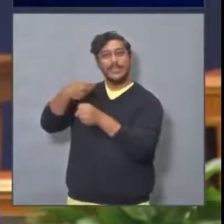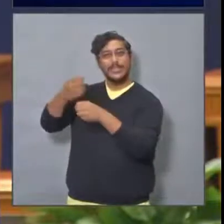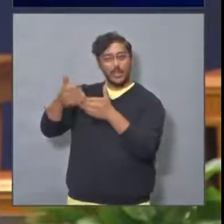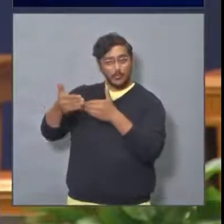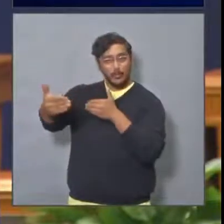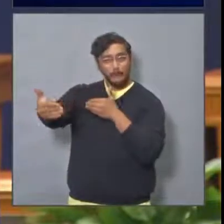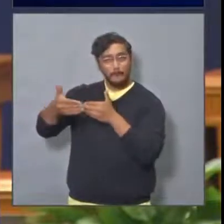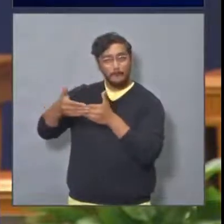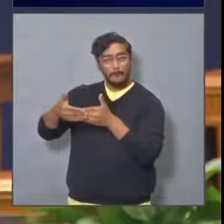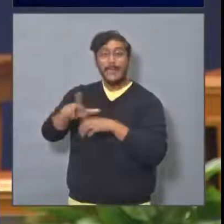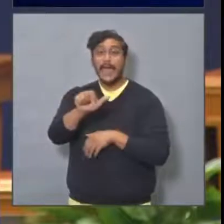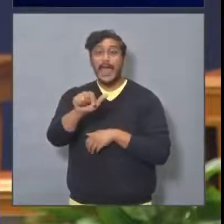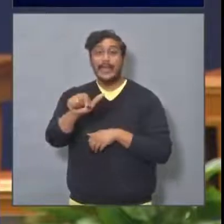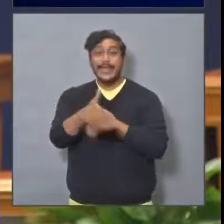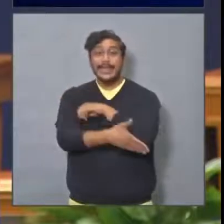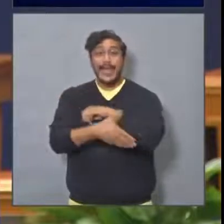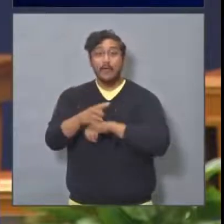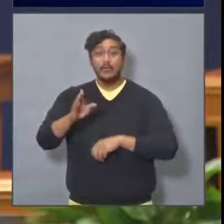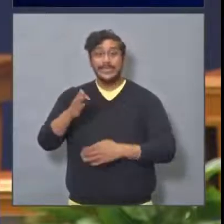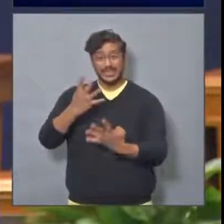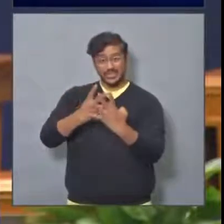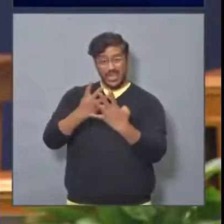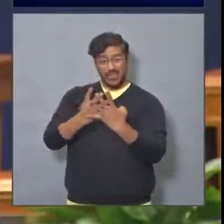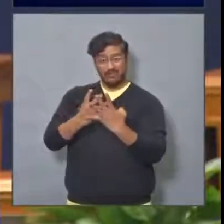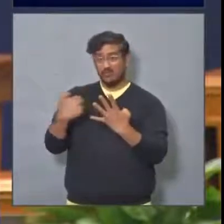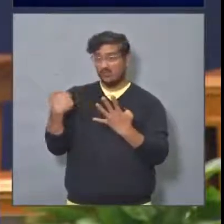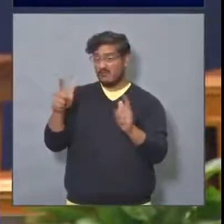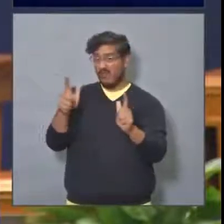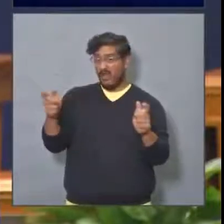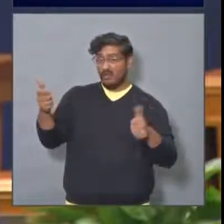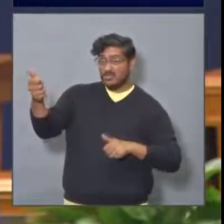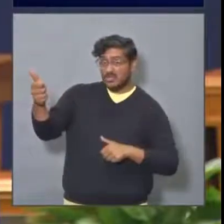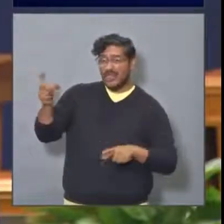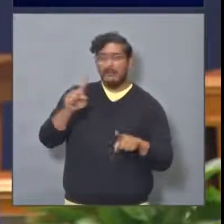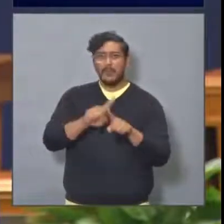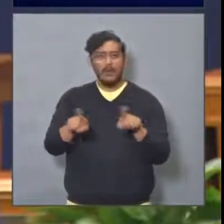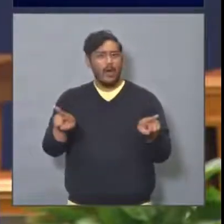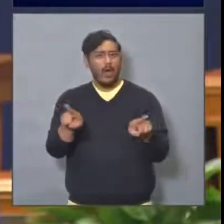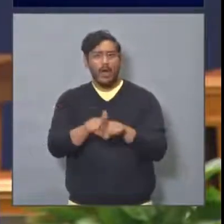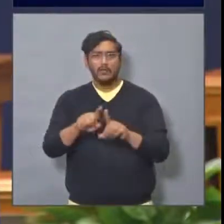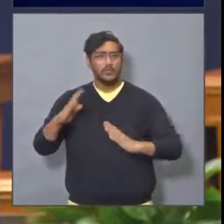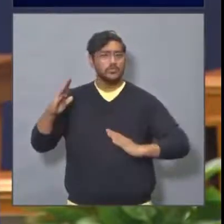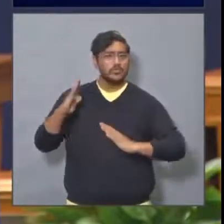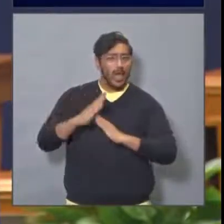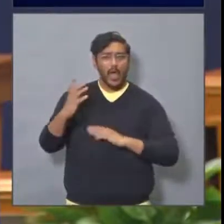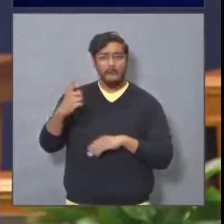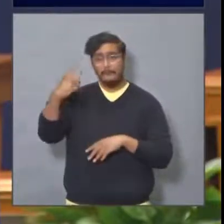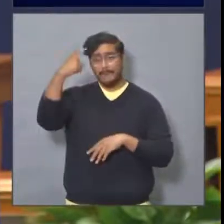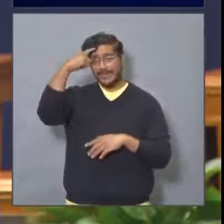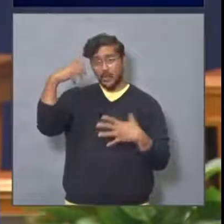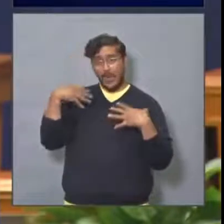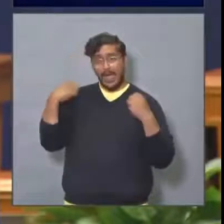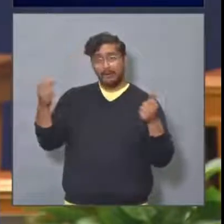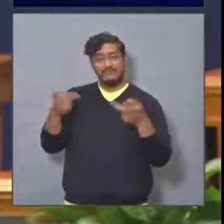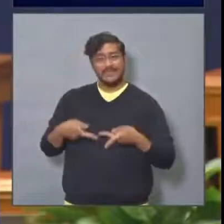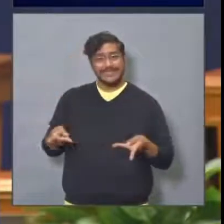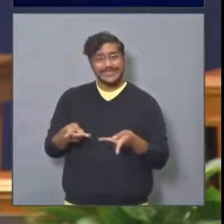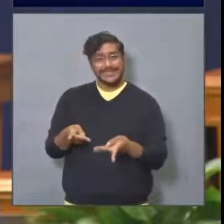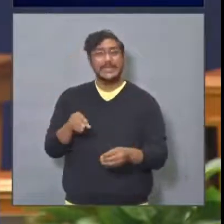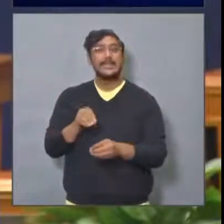jail system is not only the largest, but has also been ranked as one of the largest mental health facilities in the